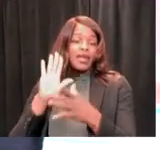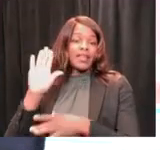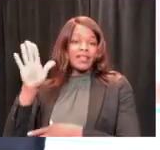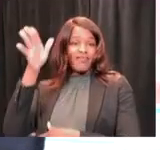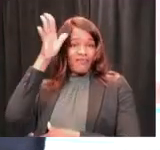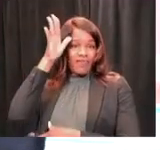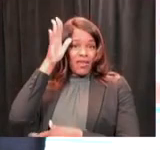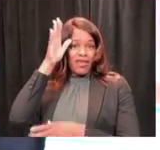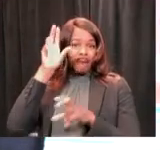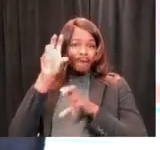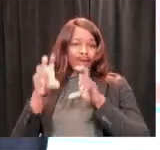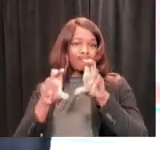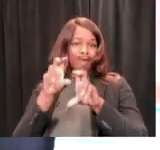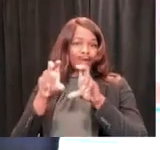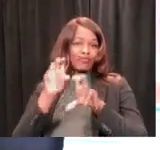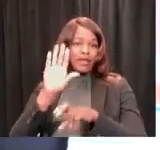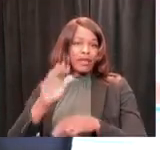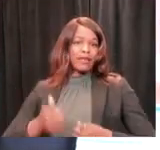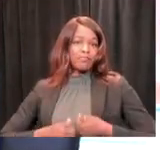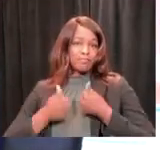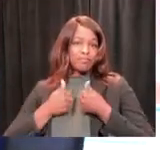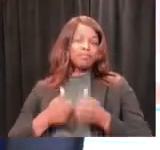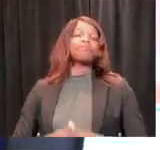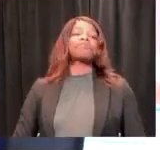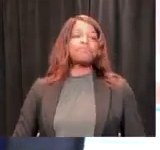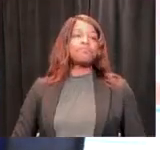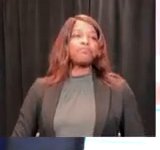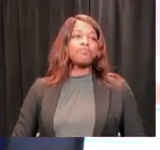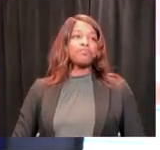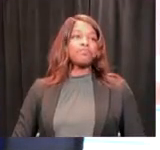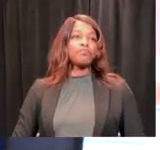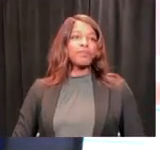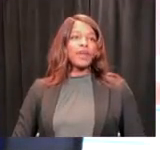in his life. Fathers,